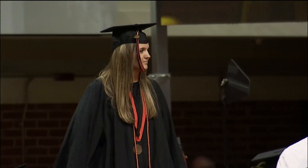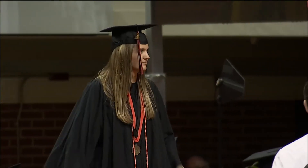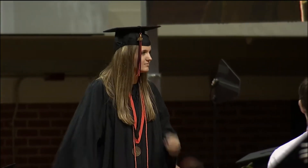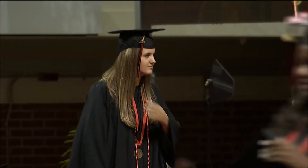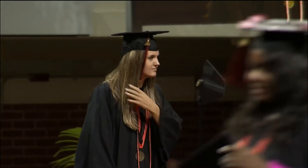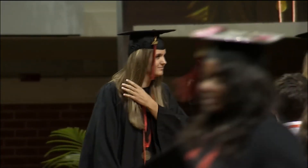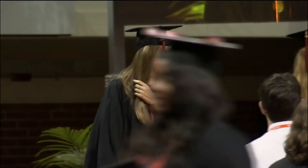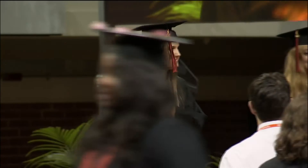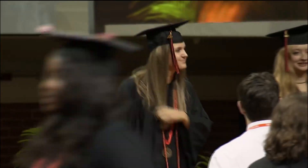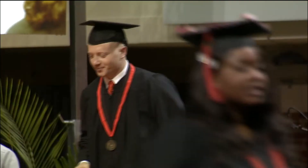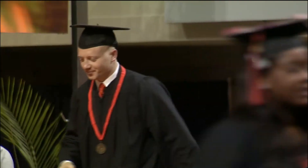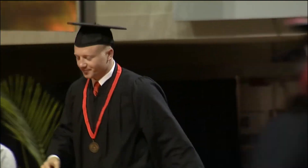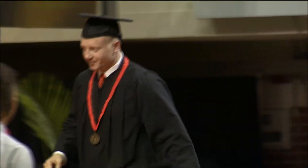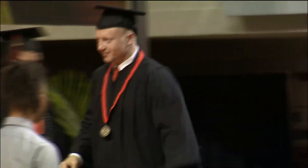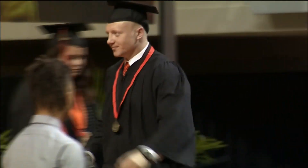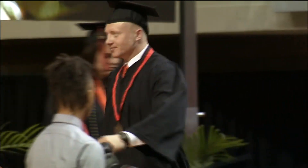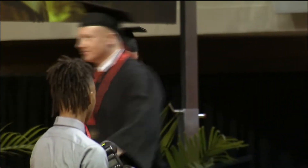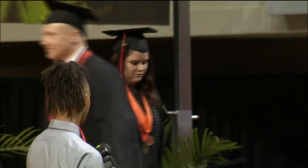Madeline Smith.